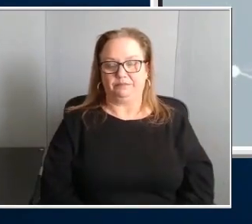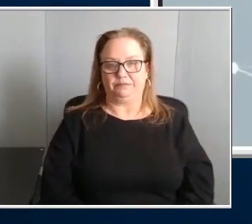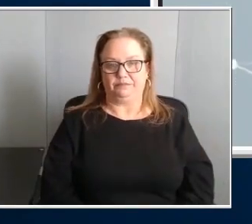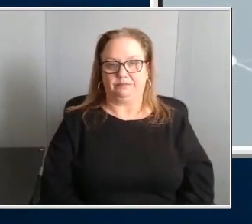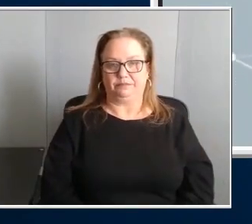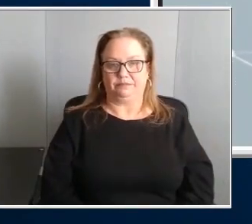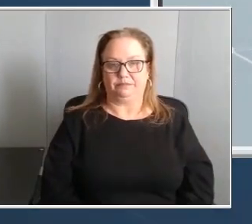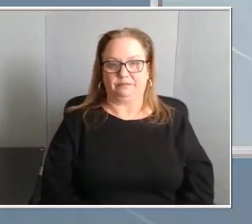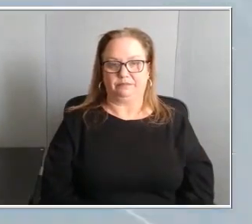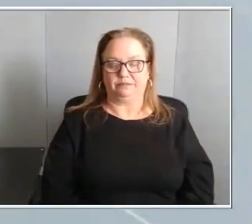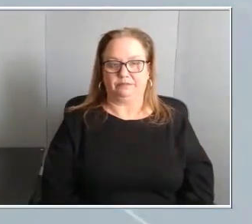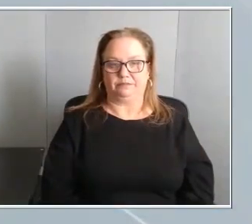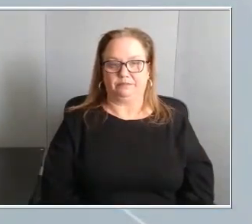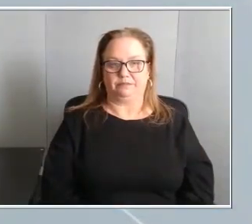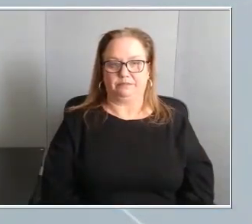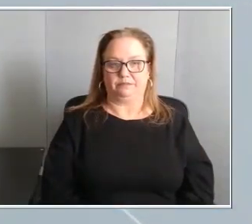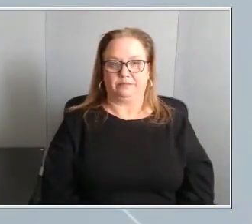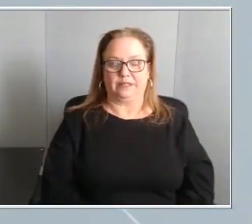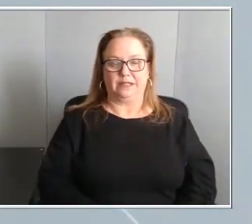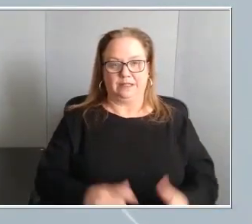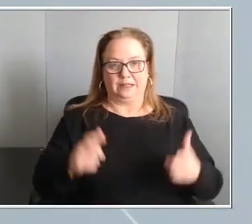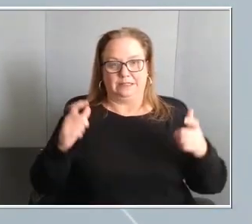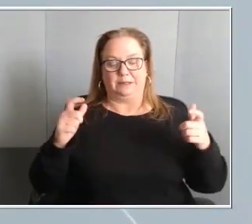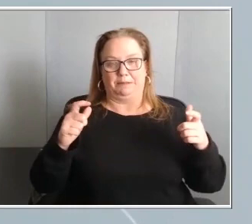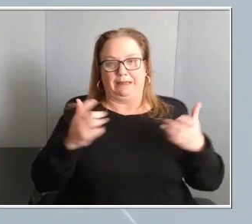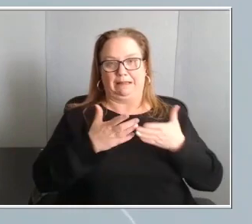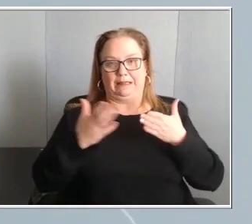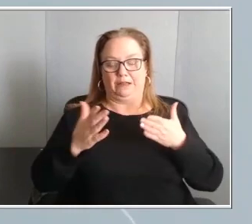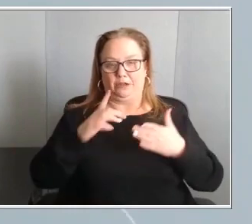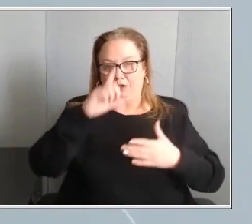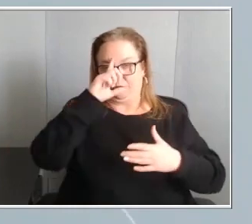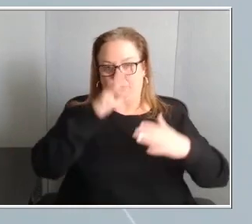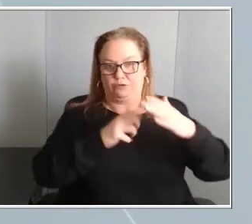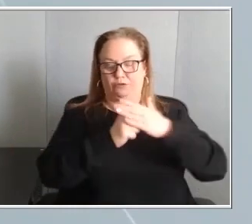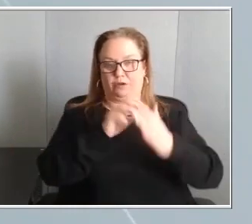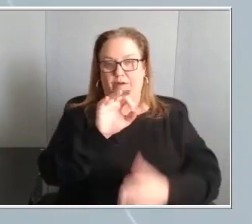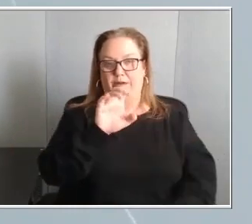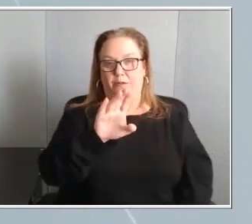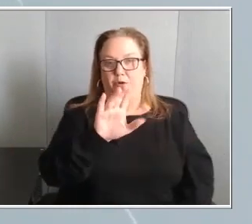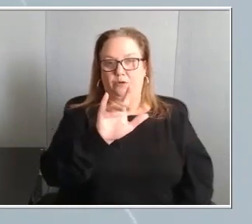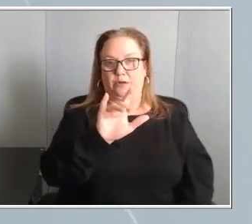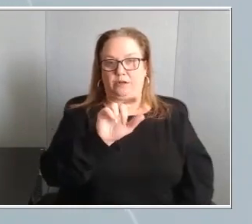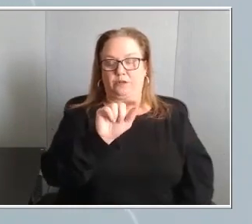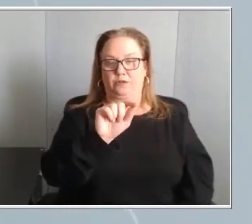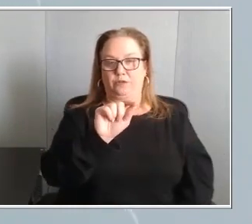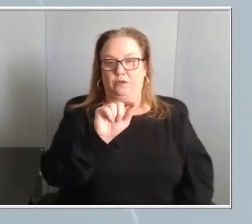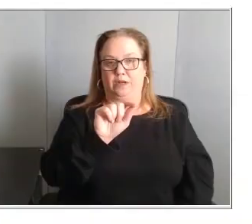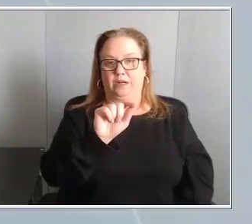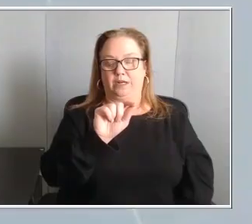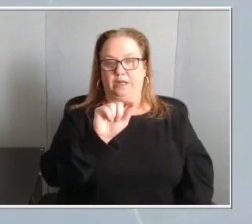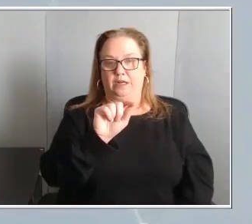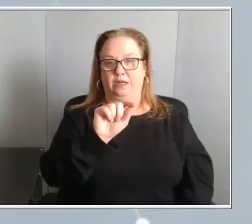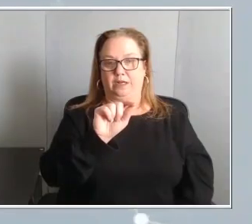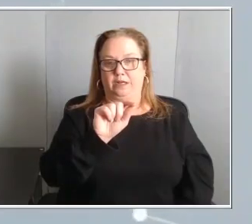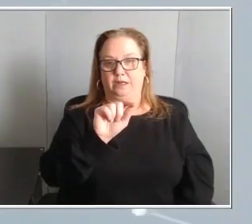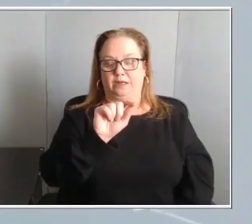Yeah, that's a big deal. Now, your stroke was February 25th, 2001, 200